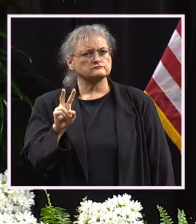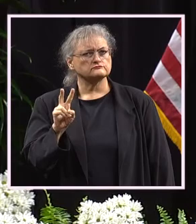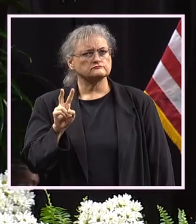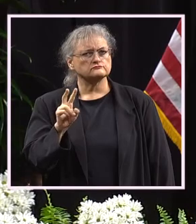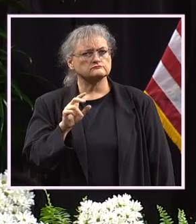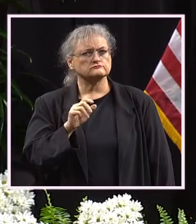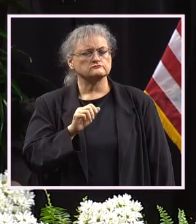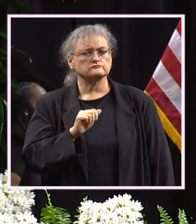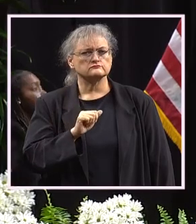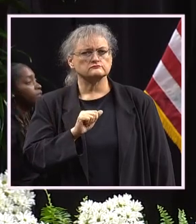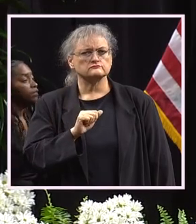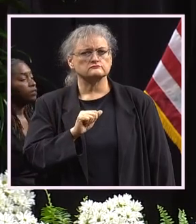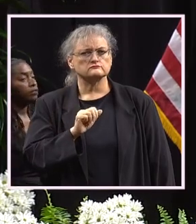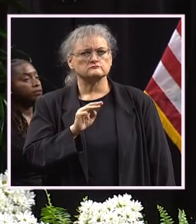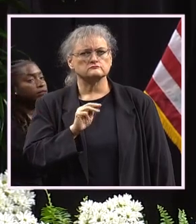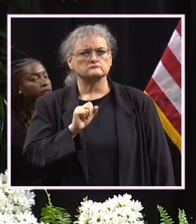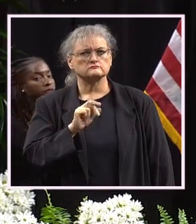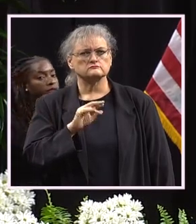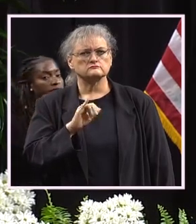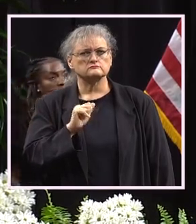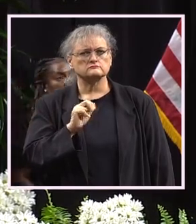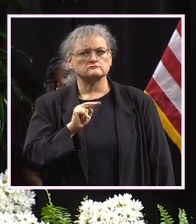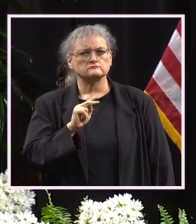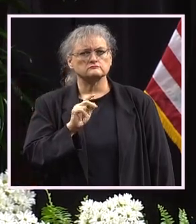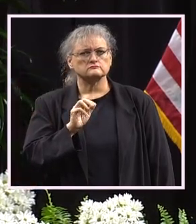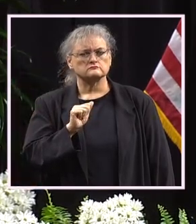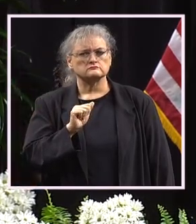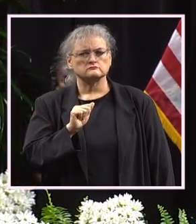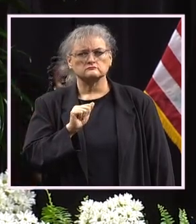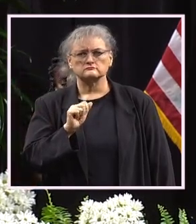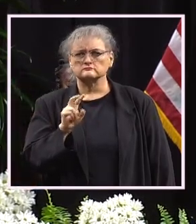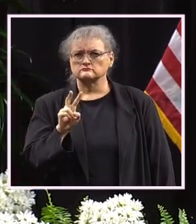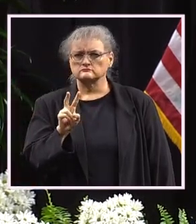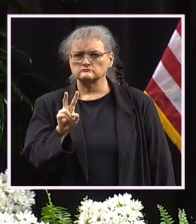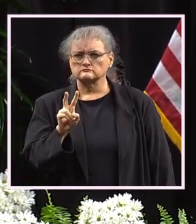laude. Mariana Miranda Valadez.